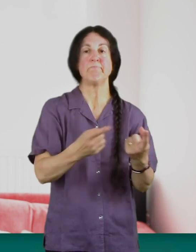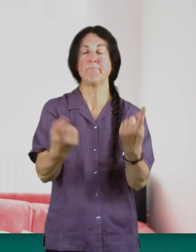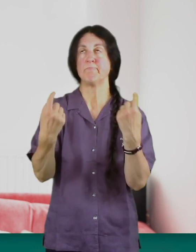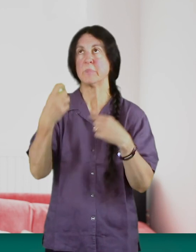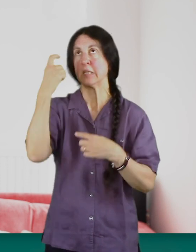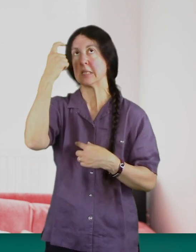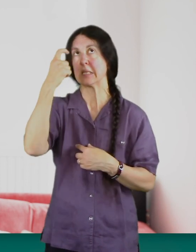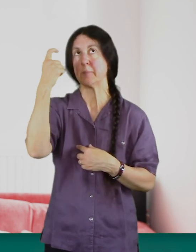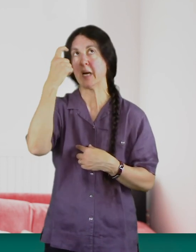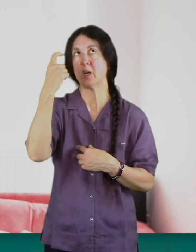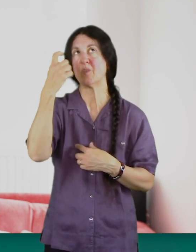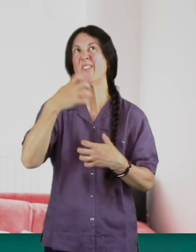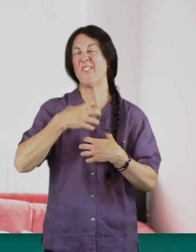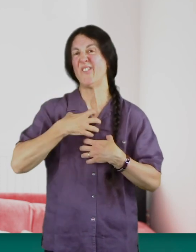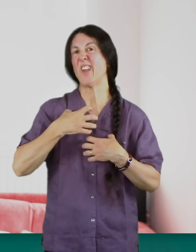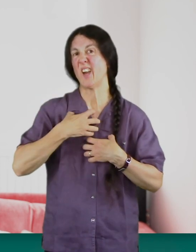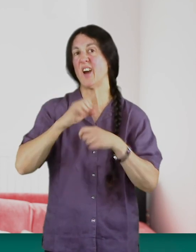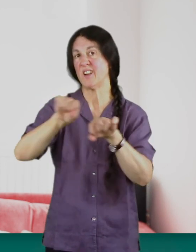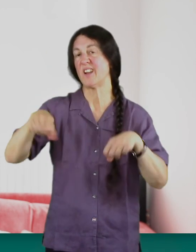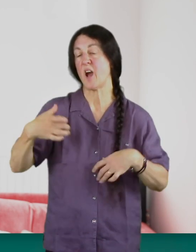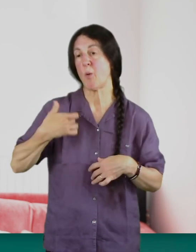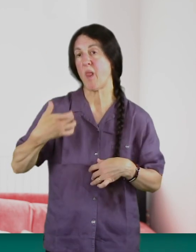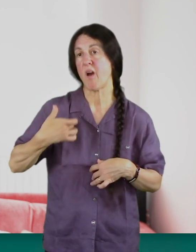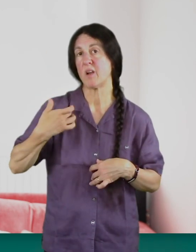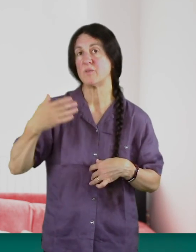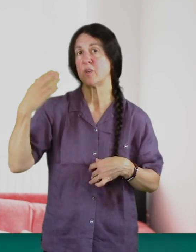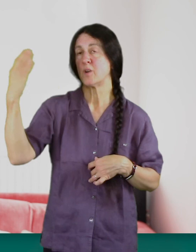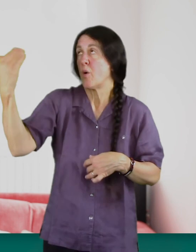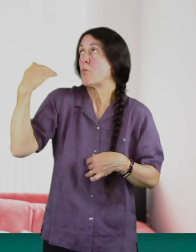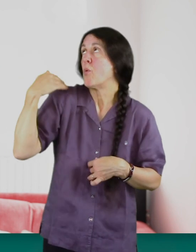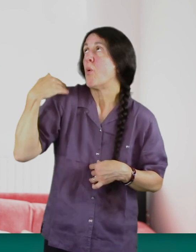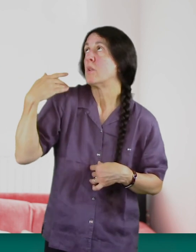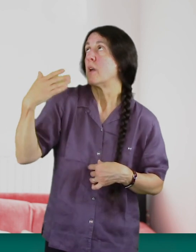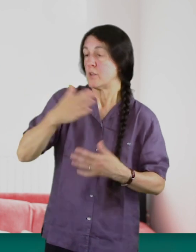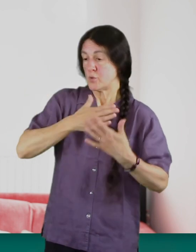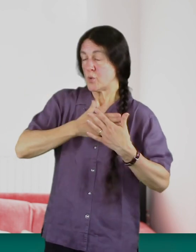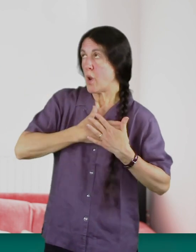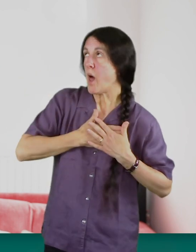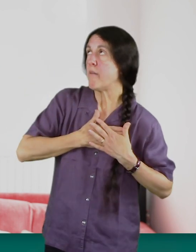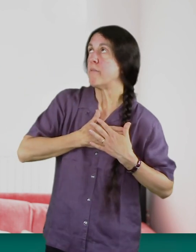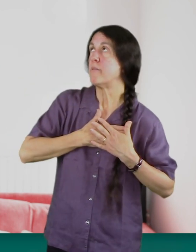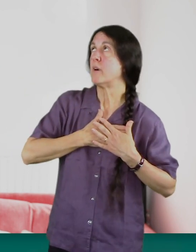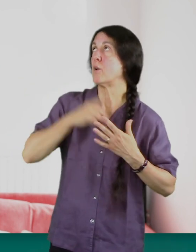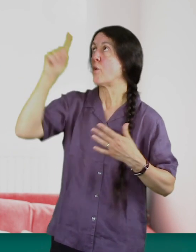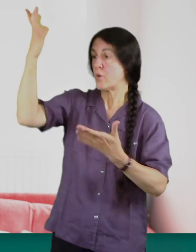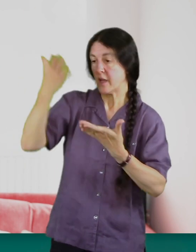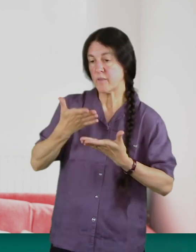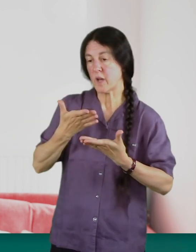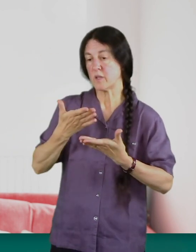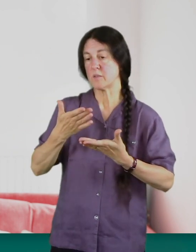to love, and the tools and the people that God has given us to work out our salvation